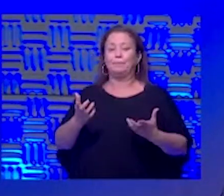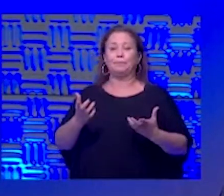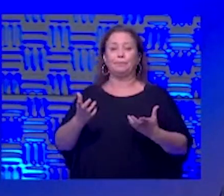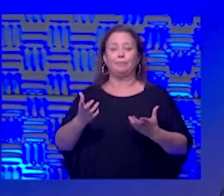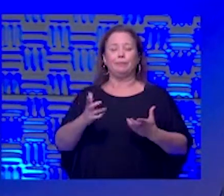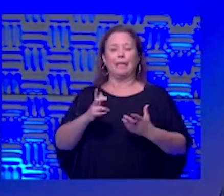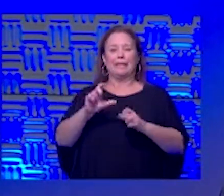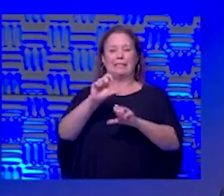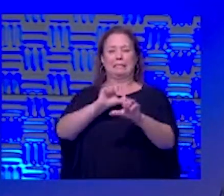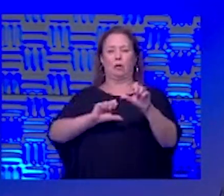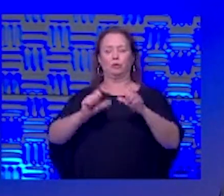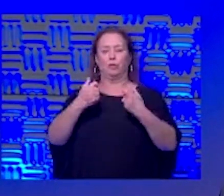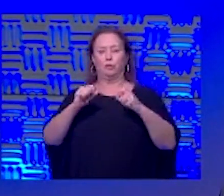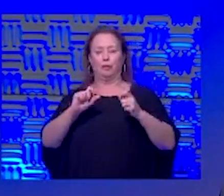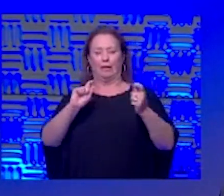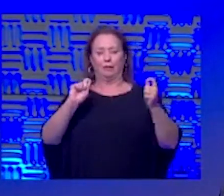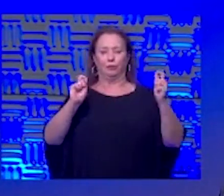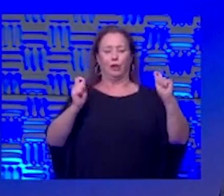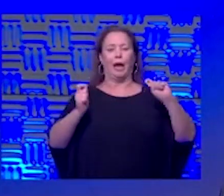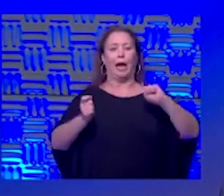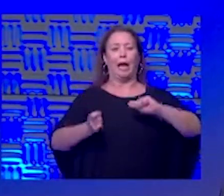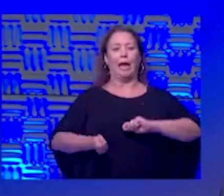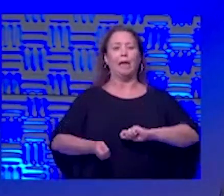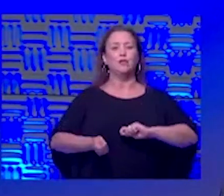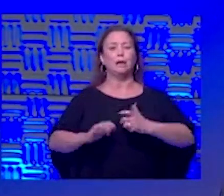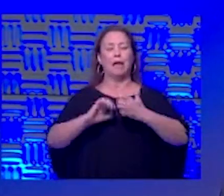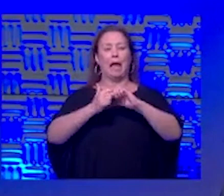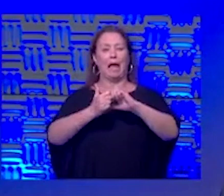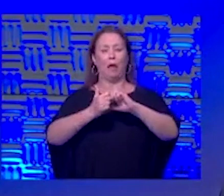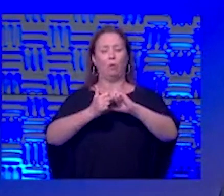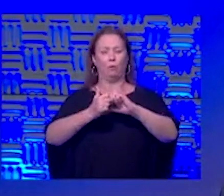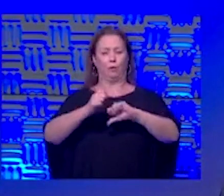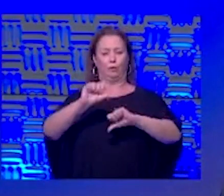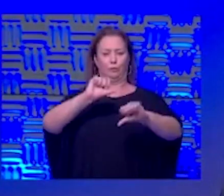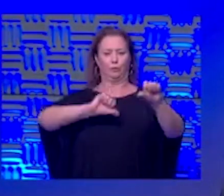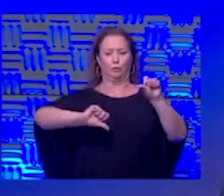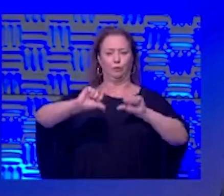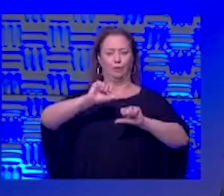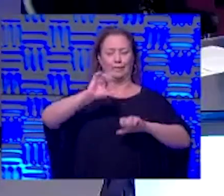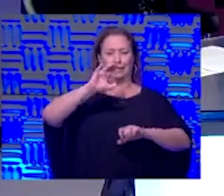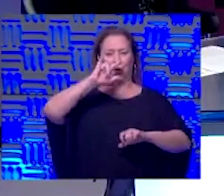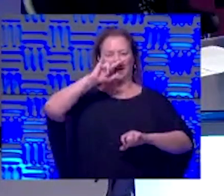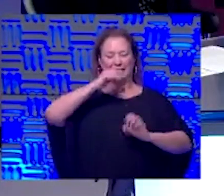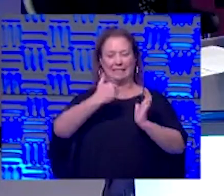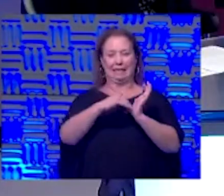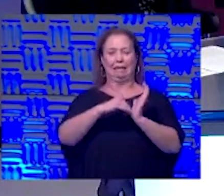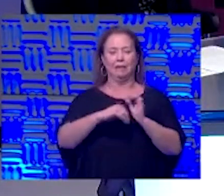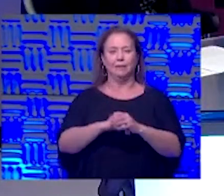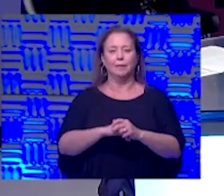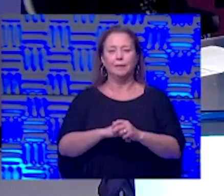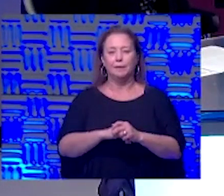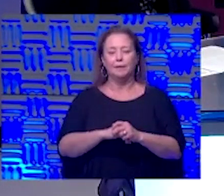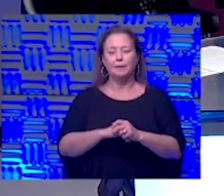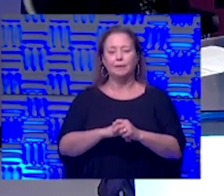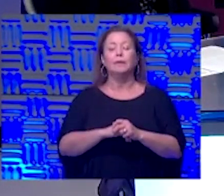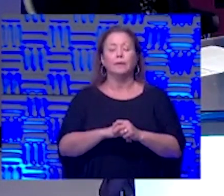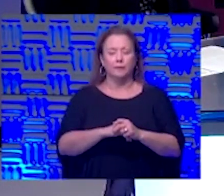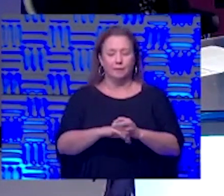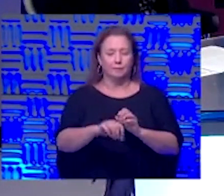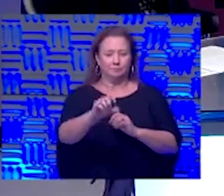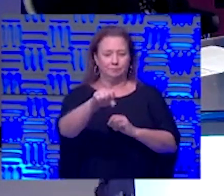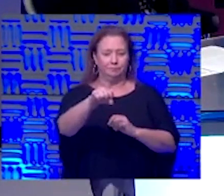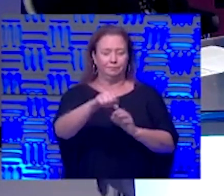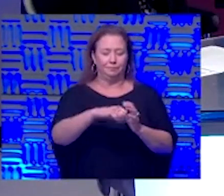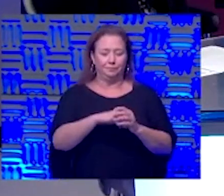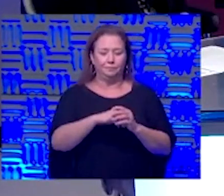the socially we're trying to adapt to how we're socializing our kids again. Again, I think much of